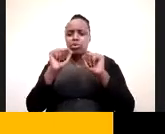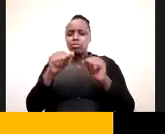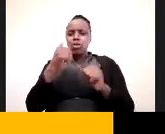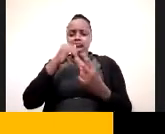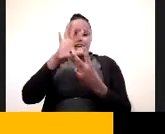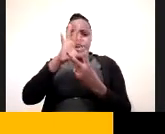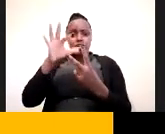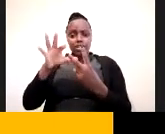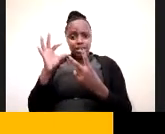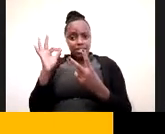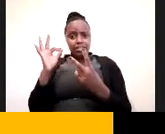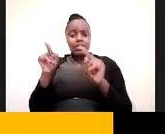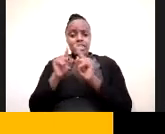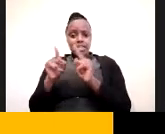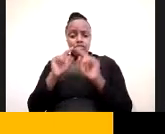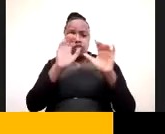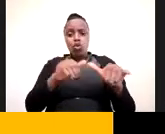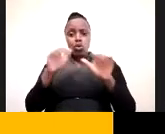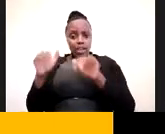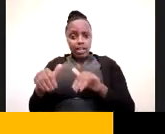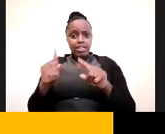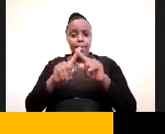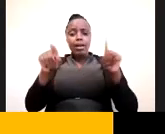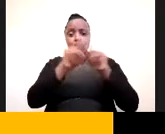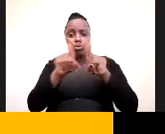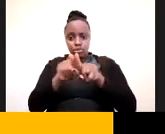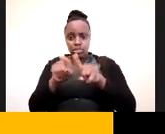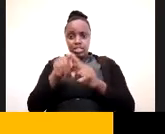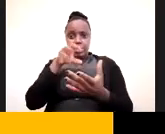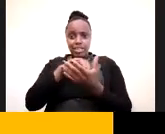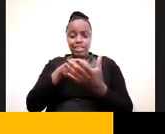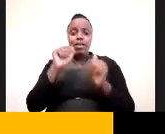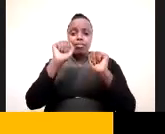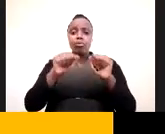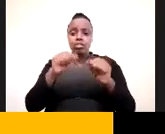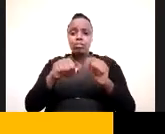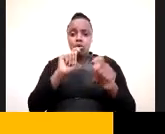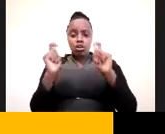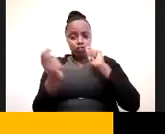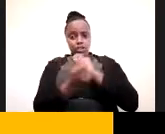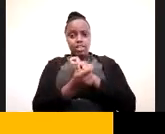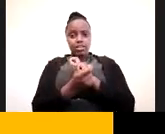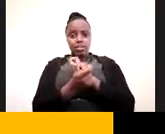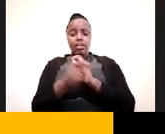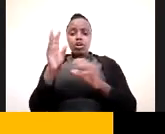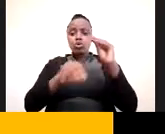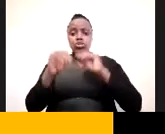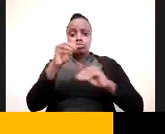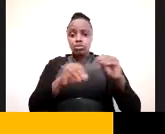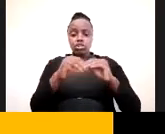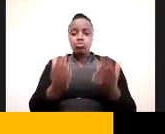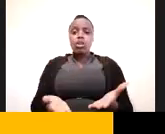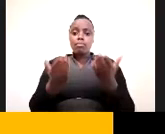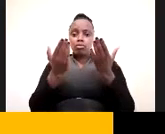to conventional agriculture. But still, also in that case, we can still convert, contribute to improve